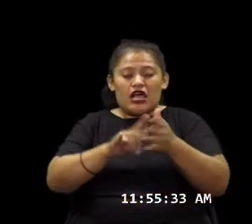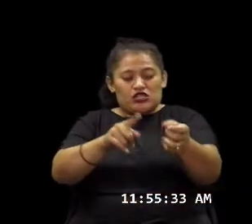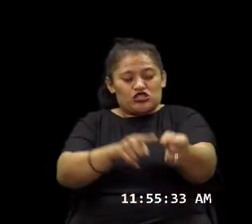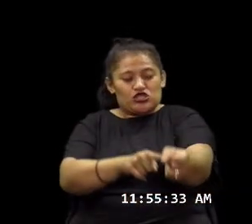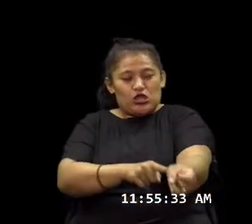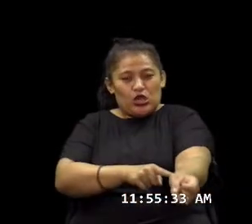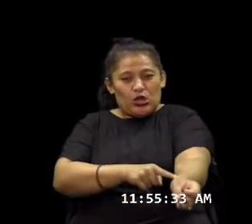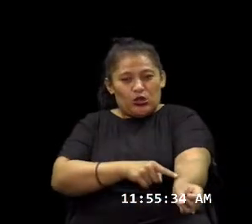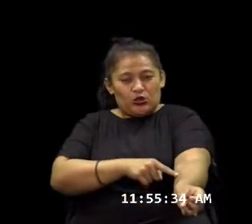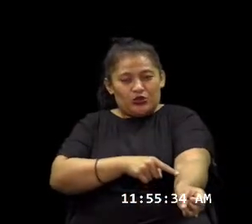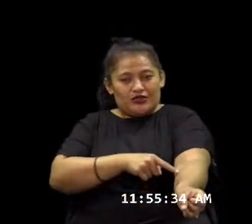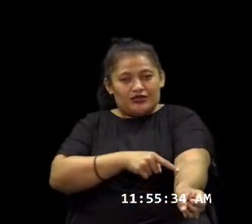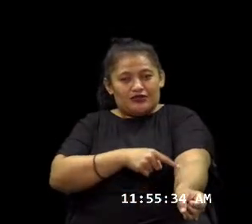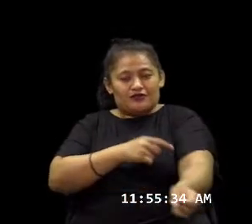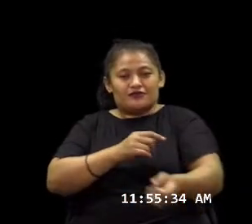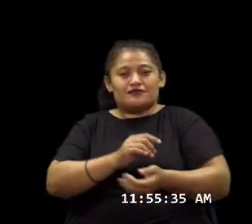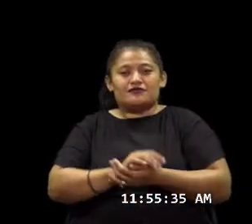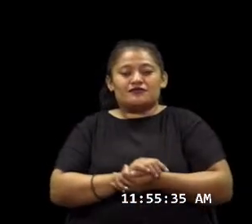slowly.